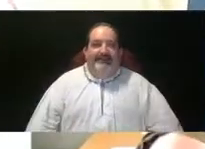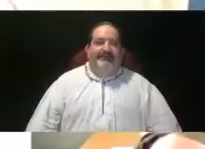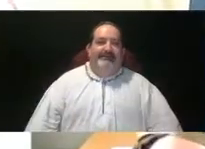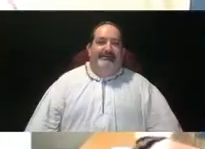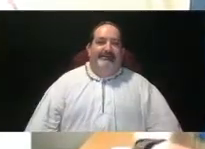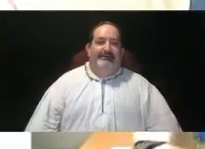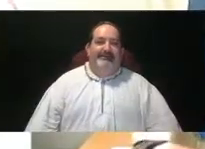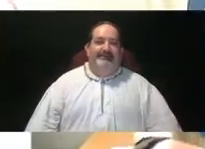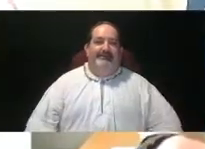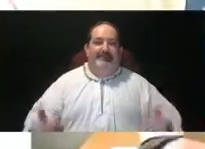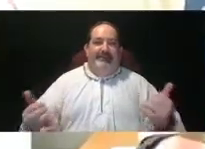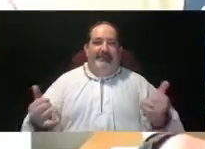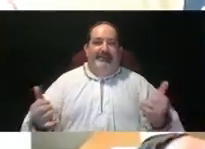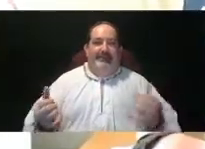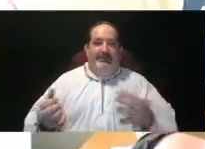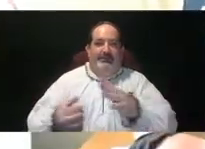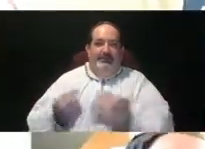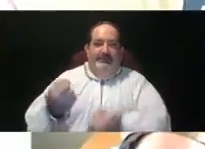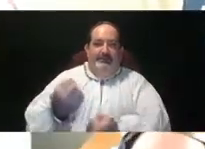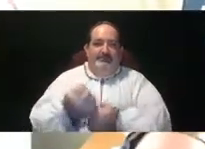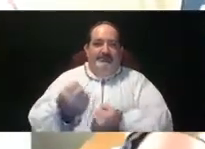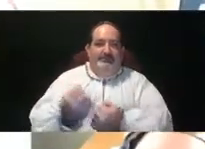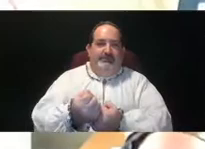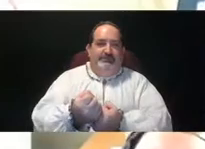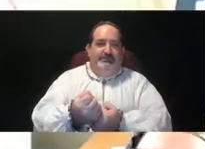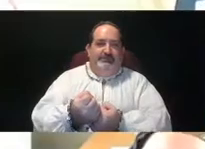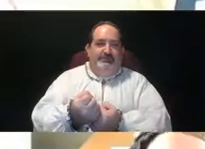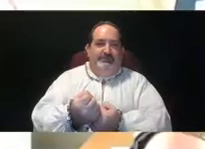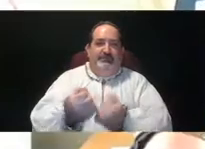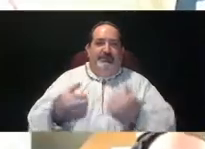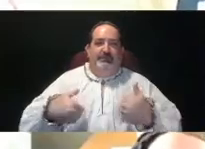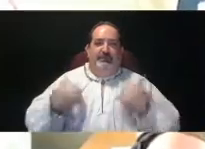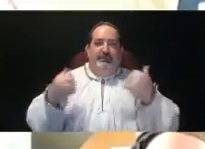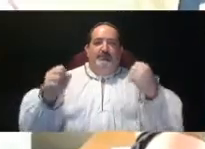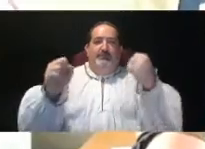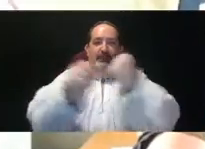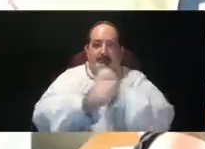now, your support of the youth combat